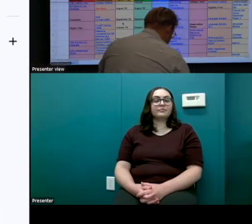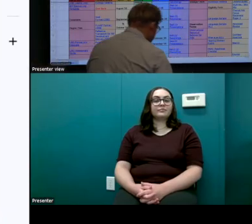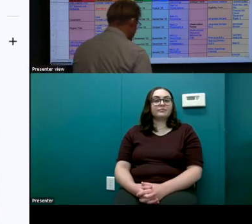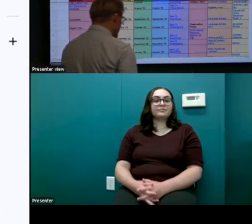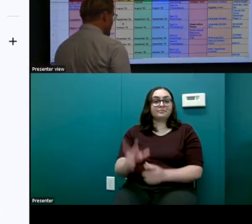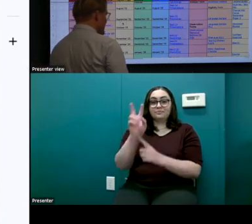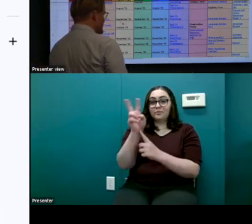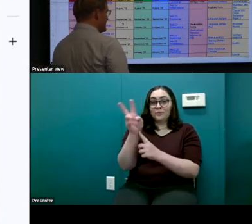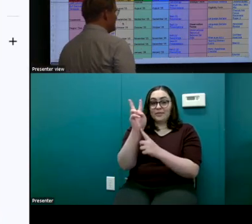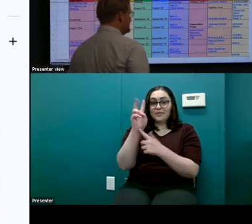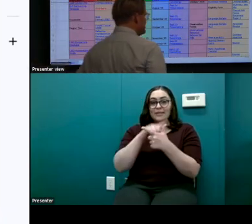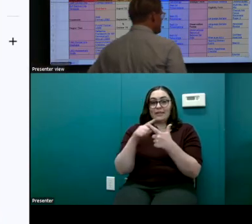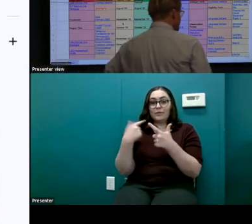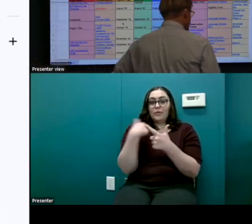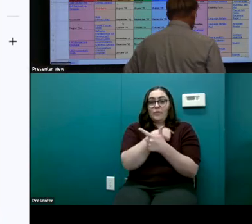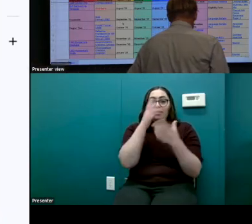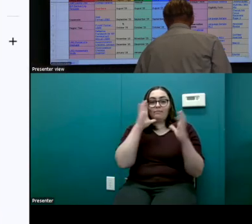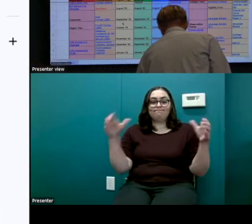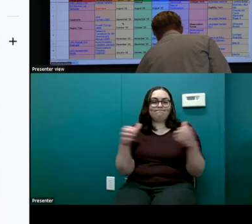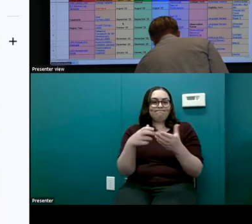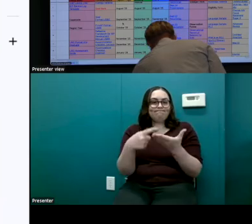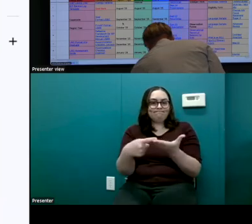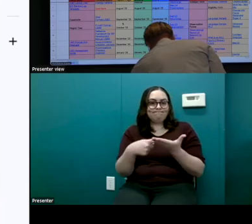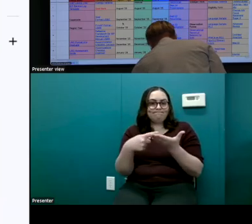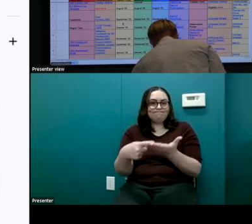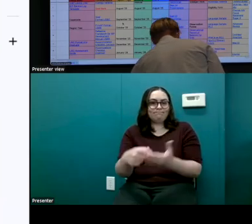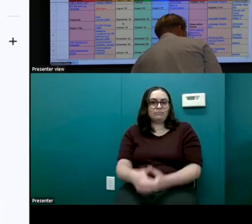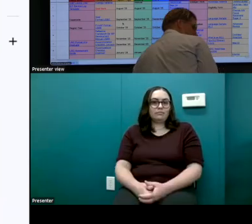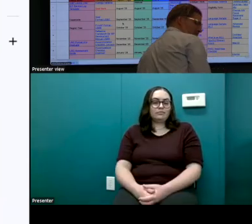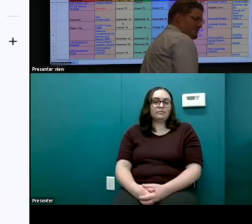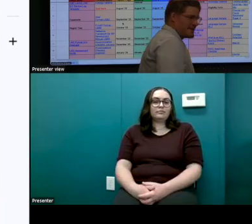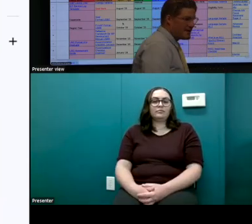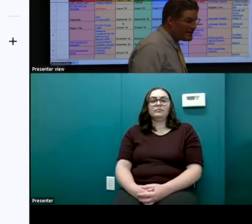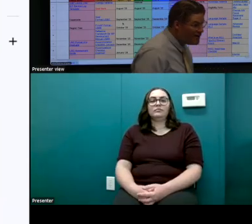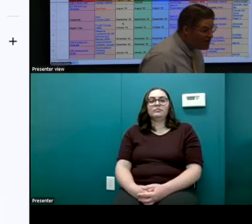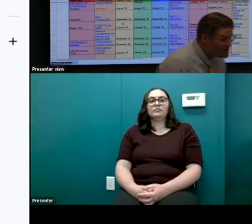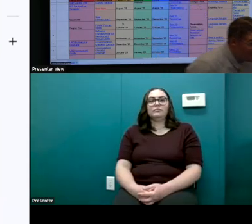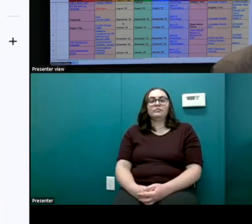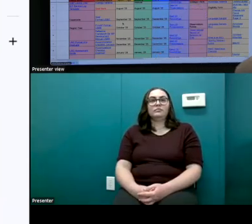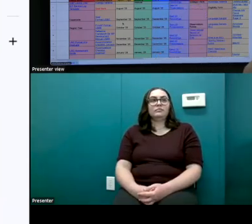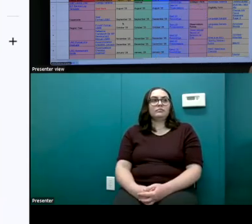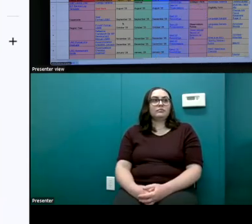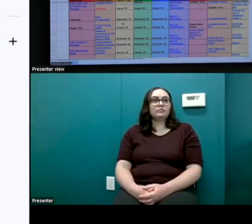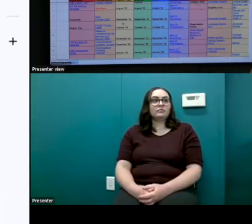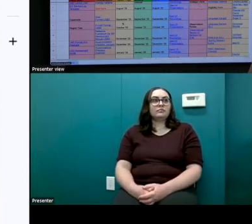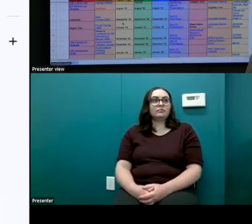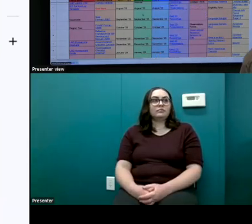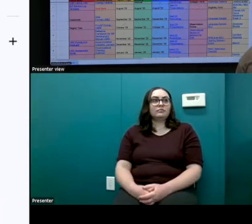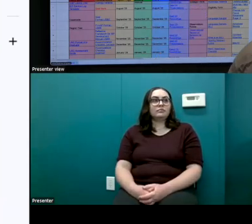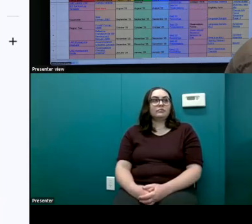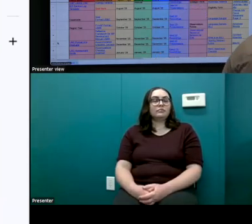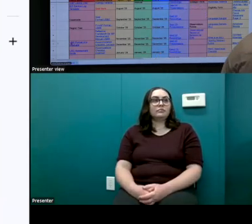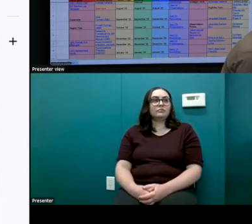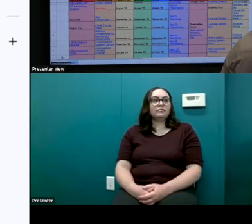have 2 minutes and then we'll come back together. So I found a good picture of Heidi. Yeah. Oh, we did. Let's put that one